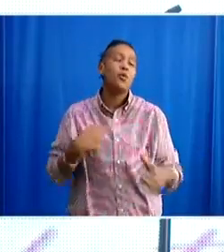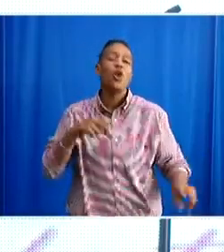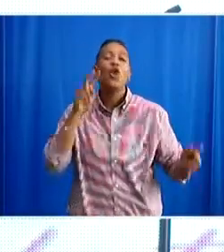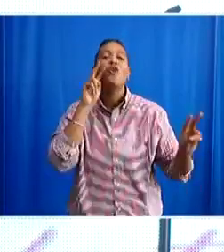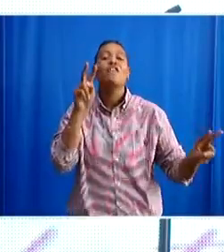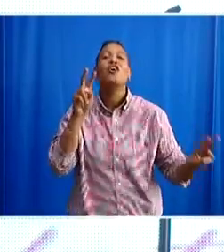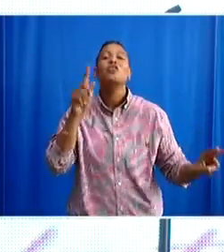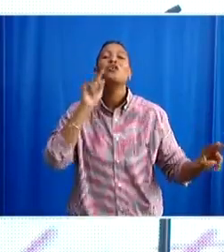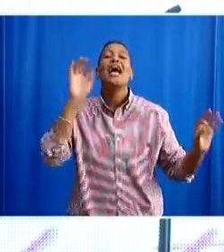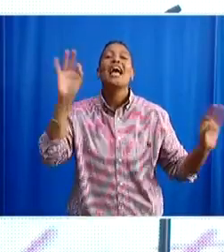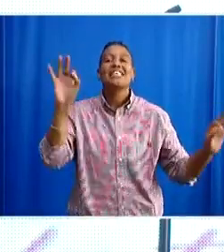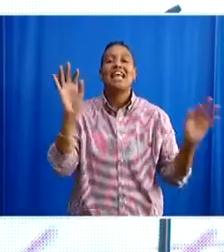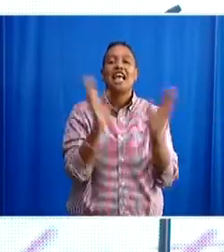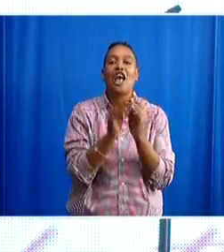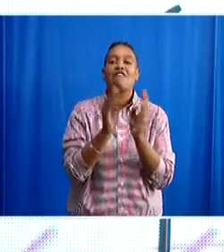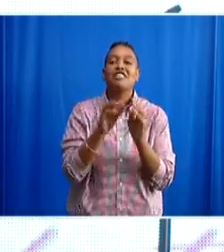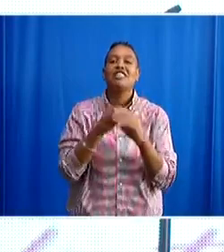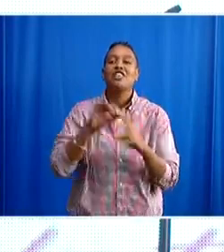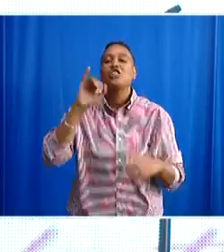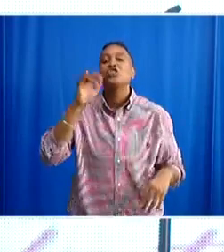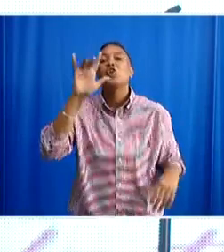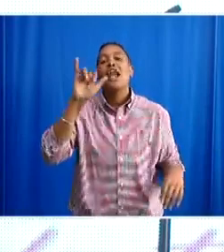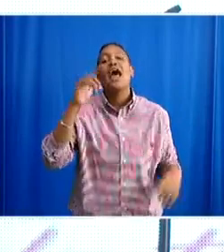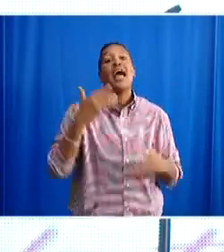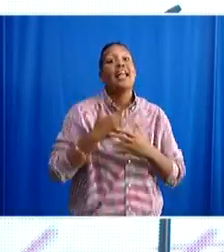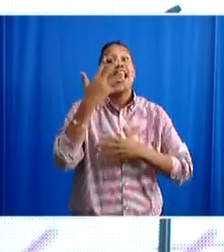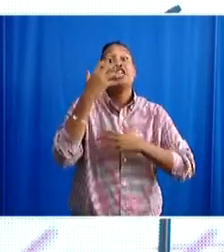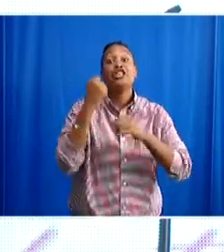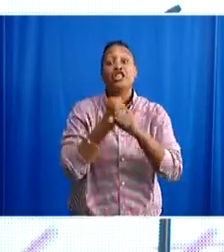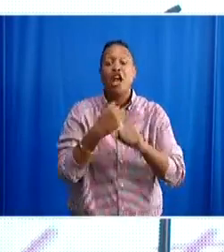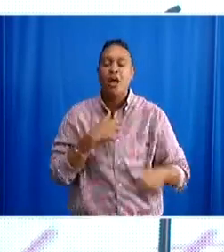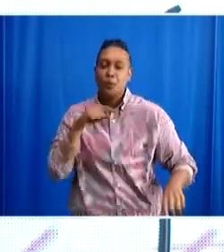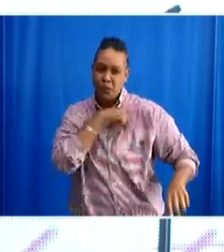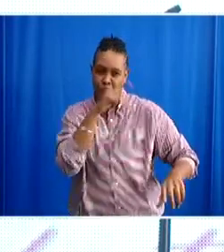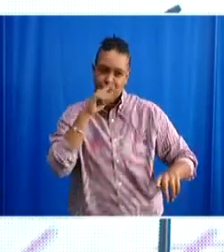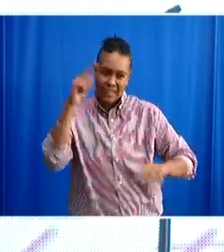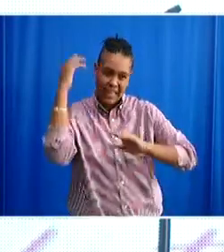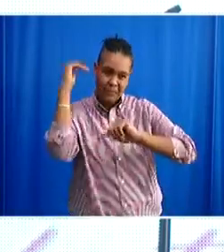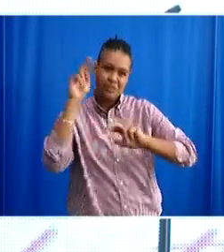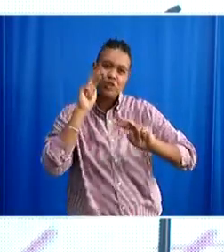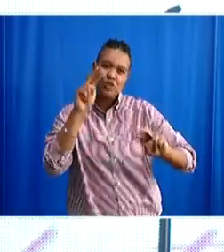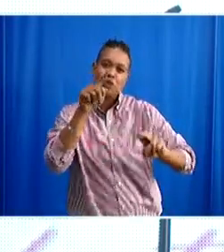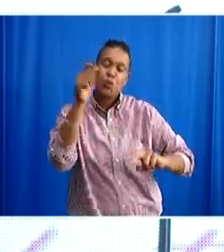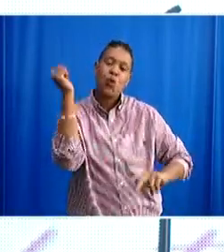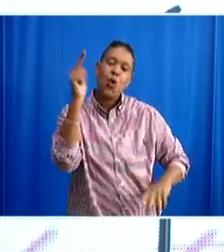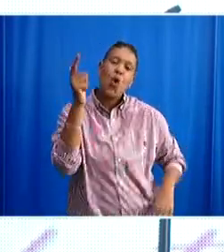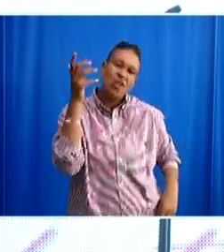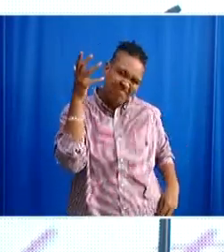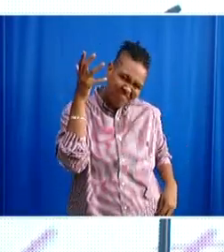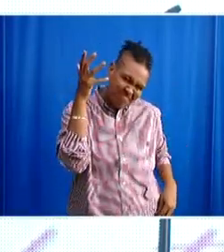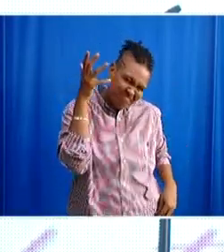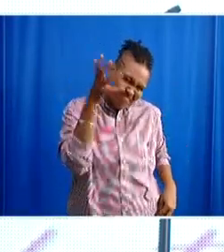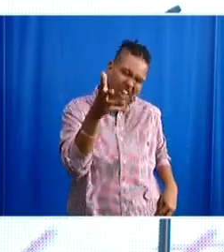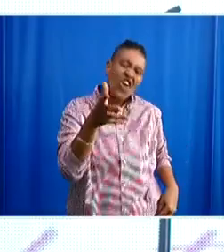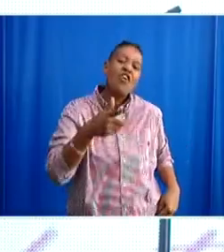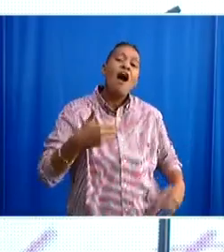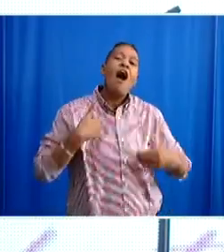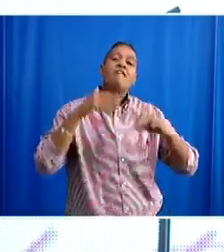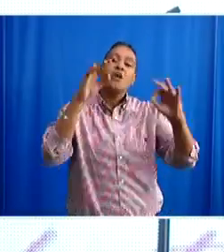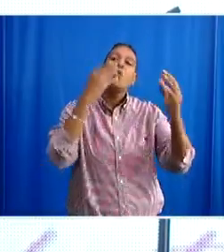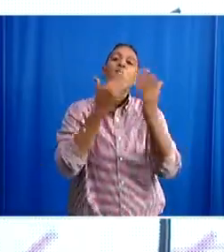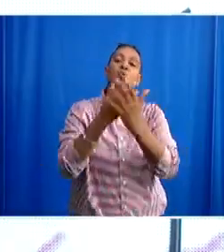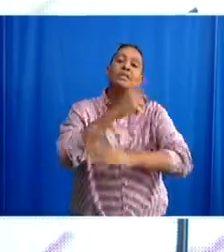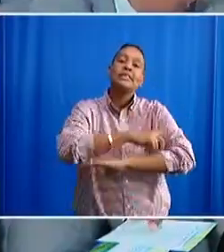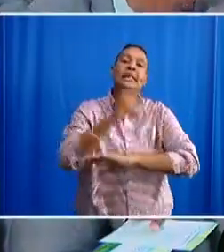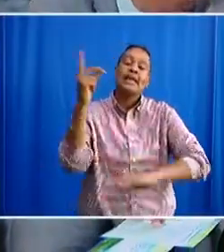an excellent conference in July of next year, and we're anticipating to see you all. Have a very, very good